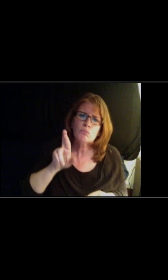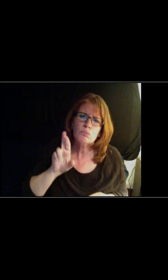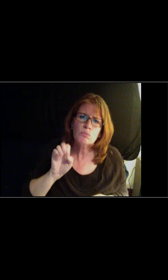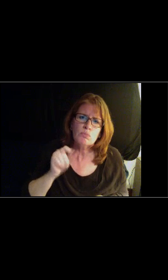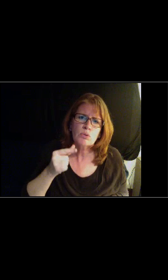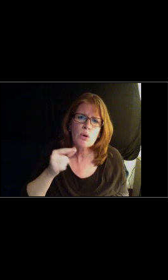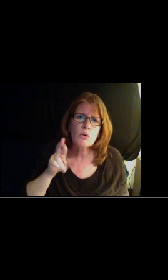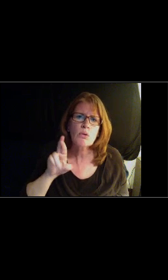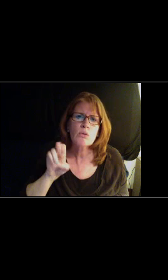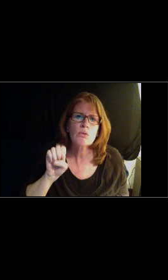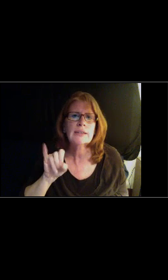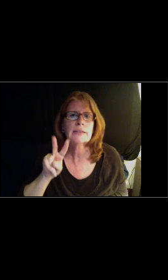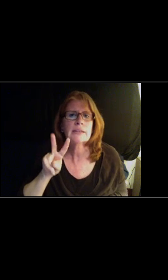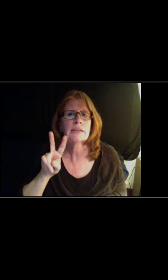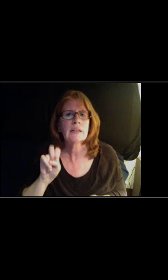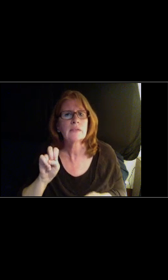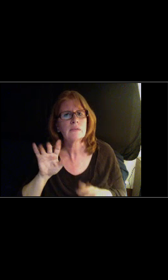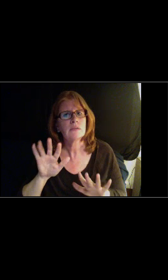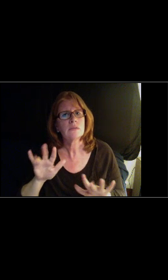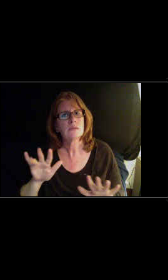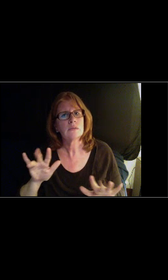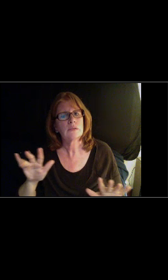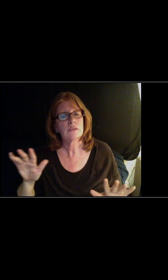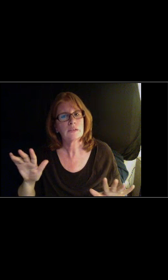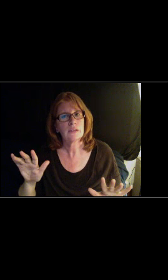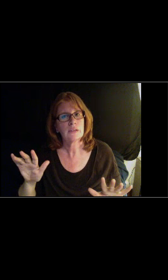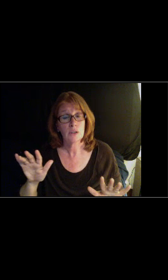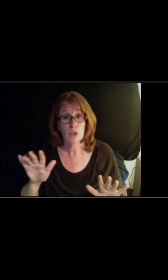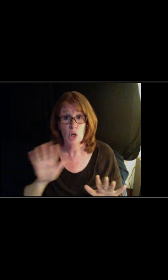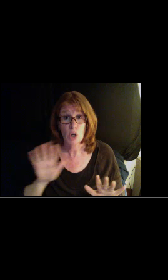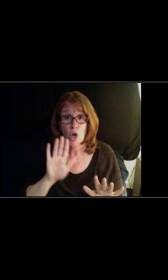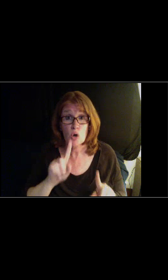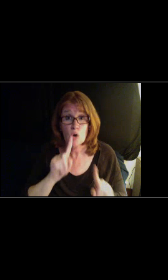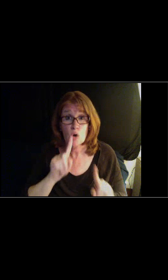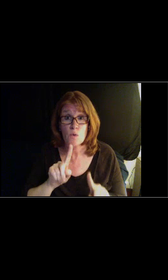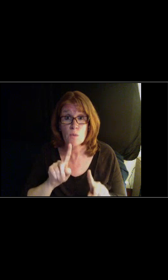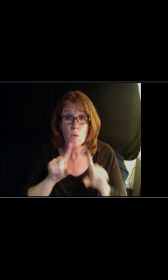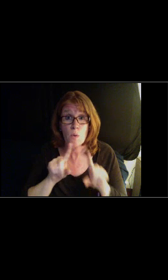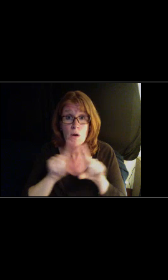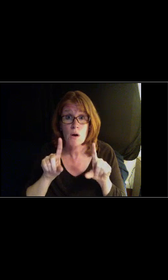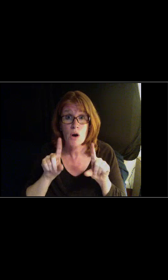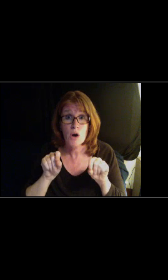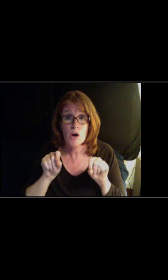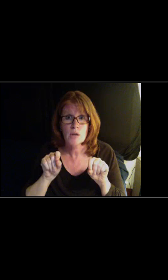liberal, a little more laid back, a little more progressive.